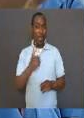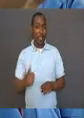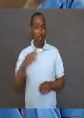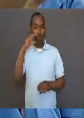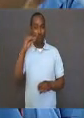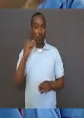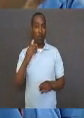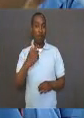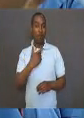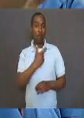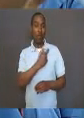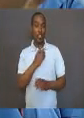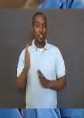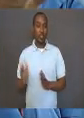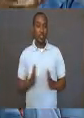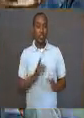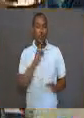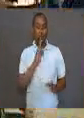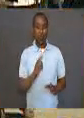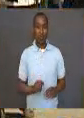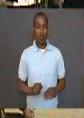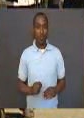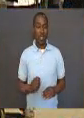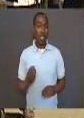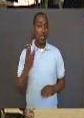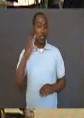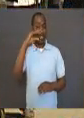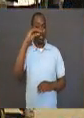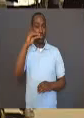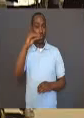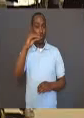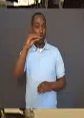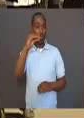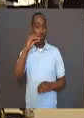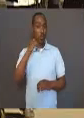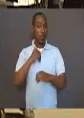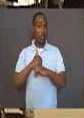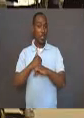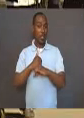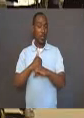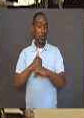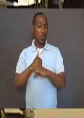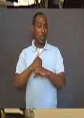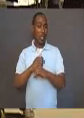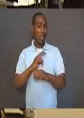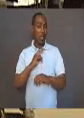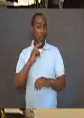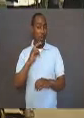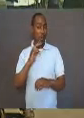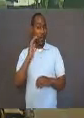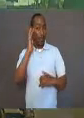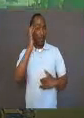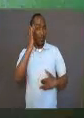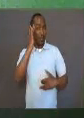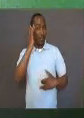vaccinations. The more people protected from dangerous diseases, the sooner the